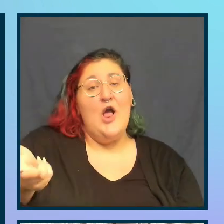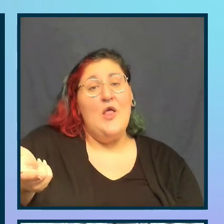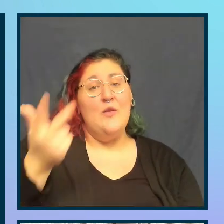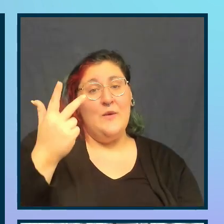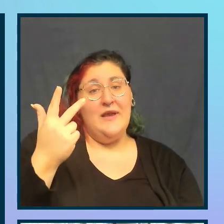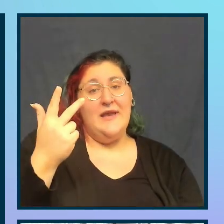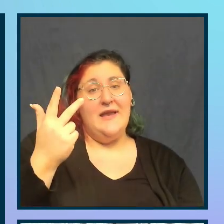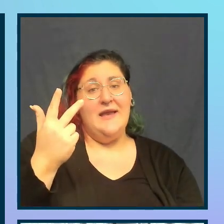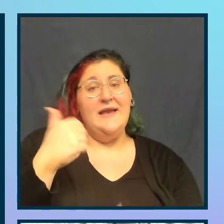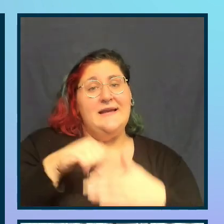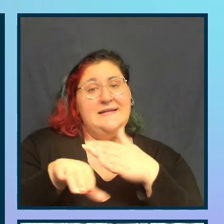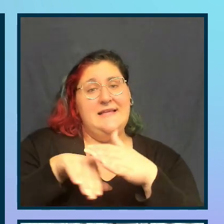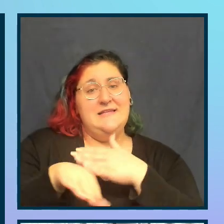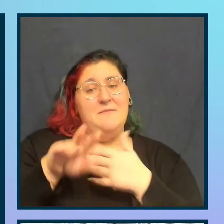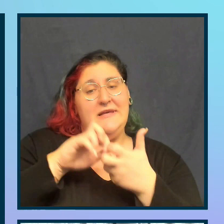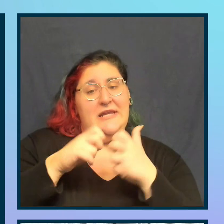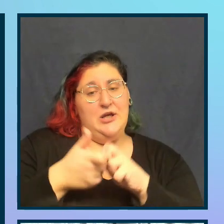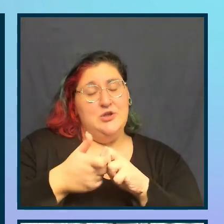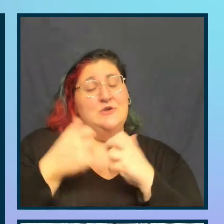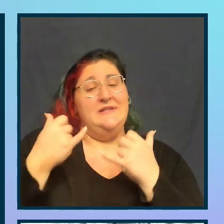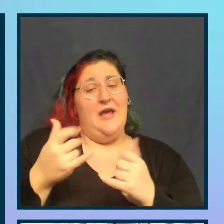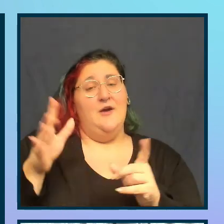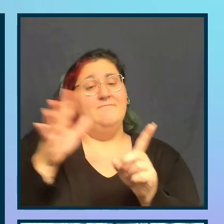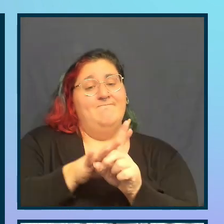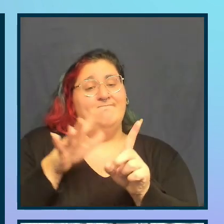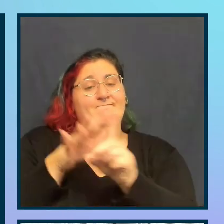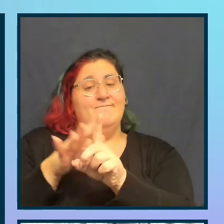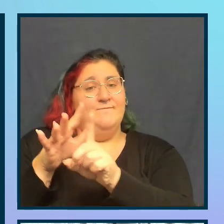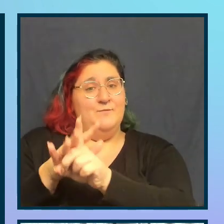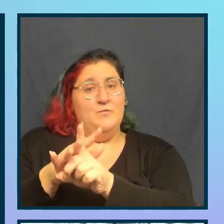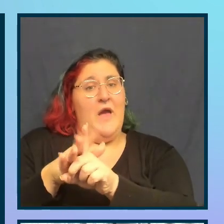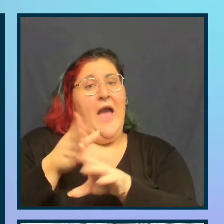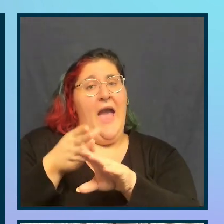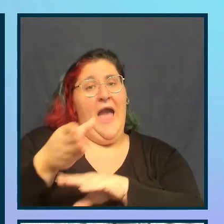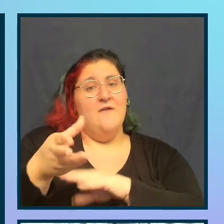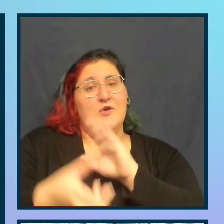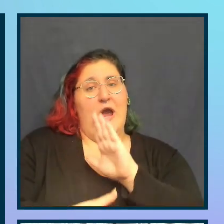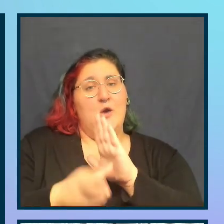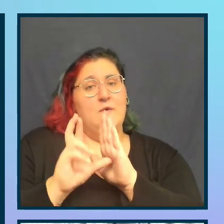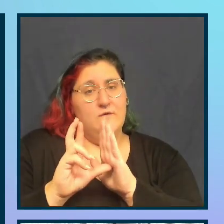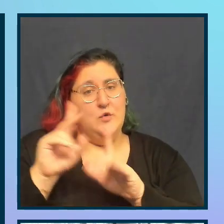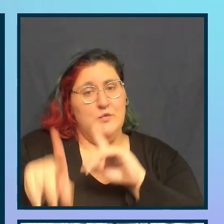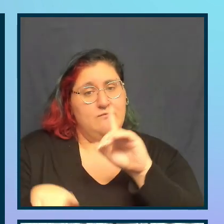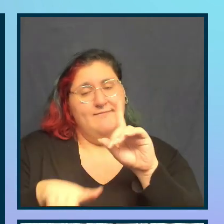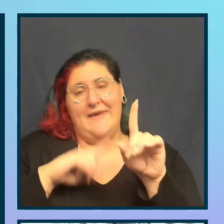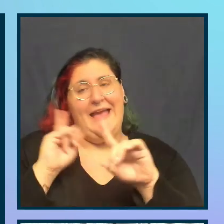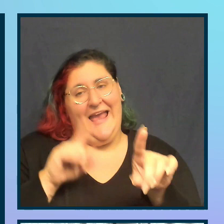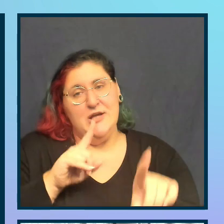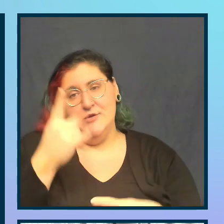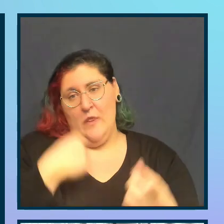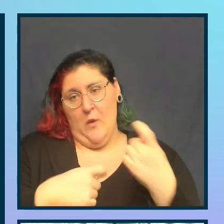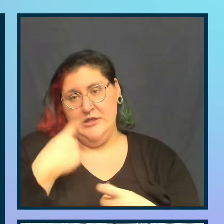me reviewing the steps and answering the questions. Now this is a little more in-depth. Again, like I said, it was in-depth testing.